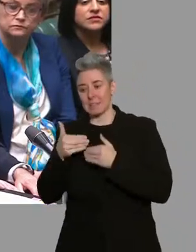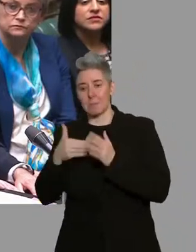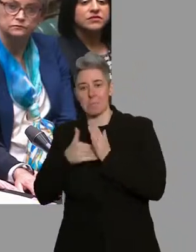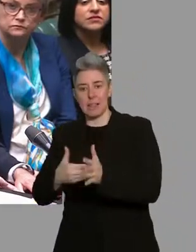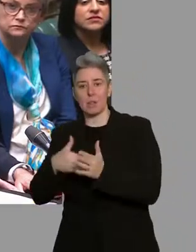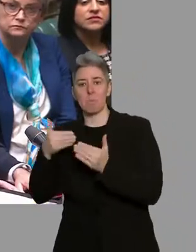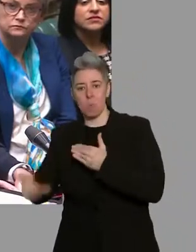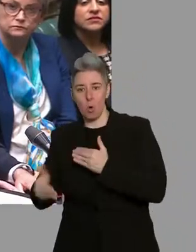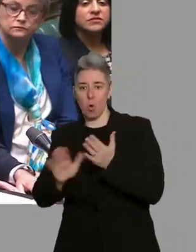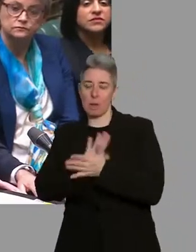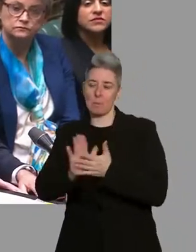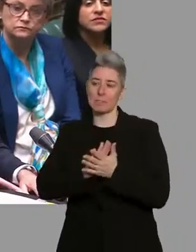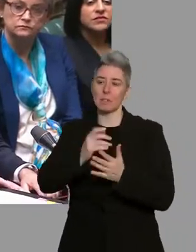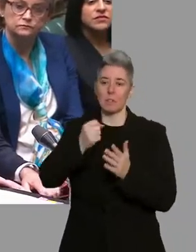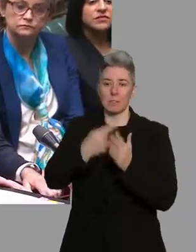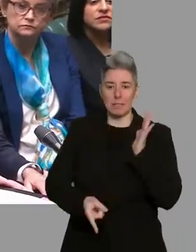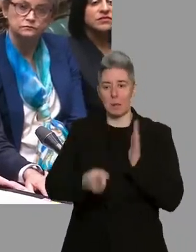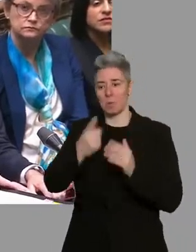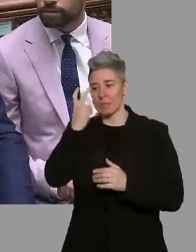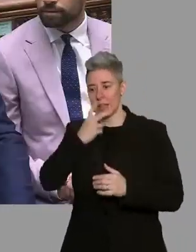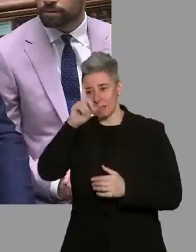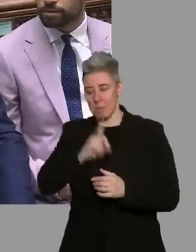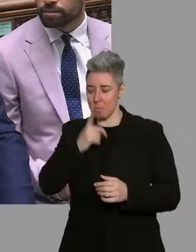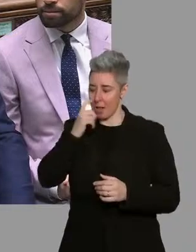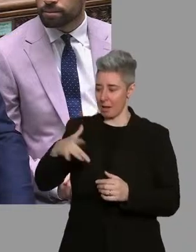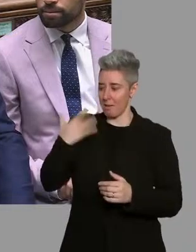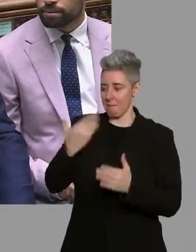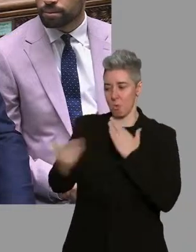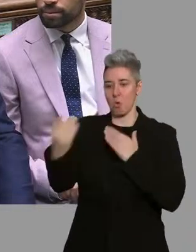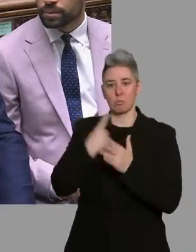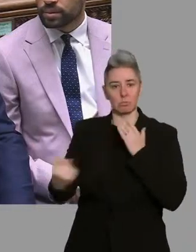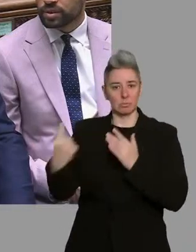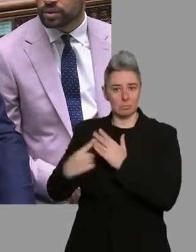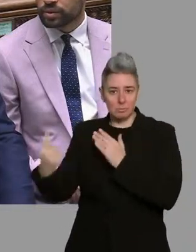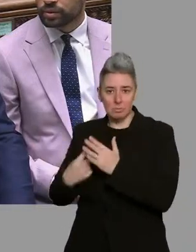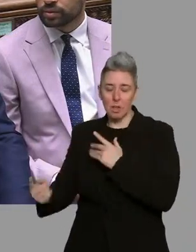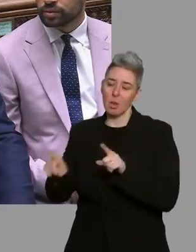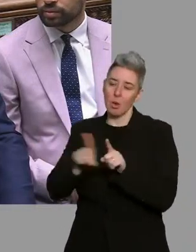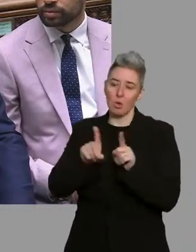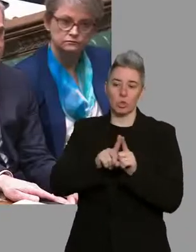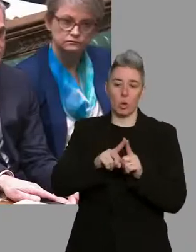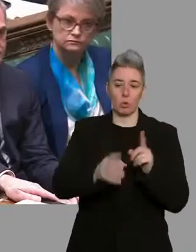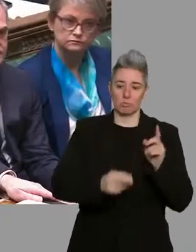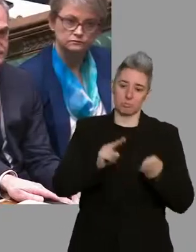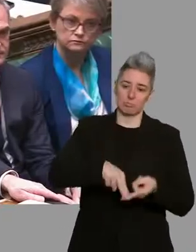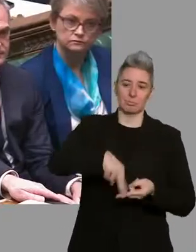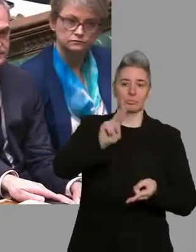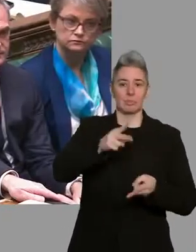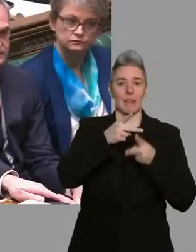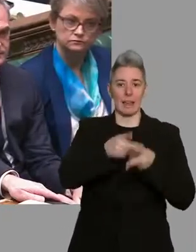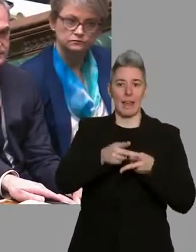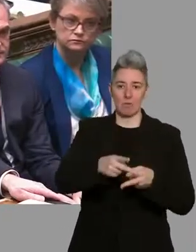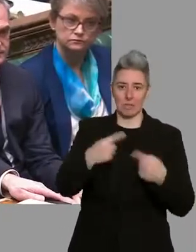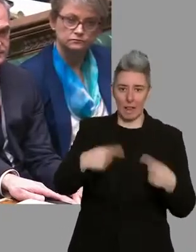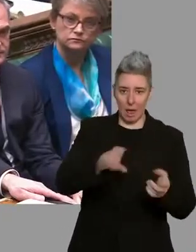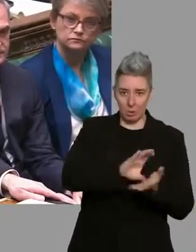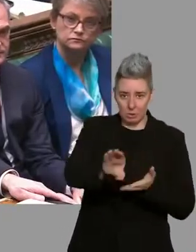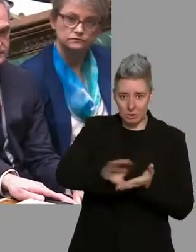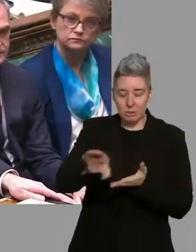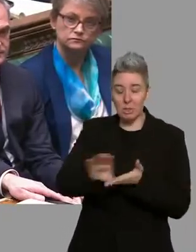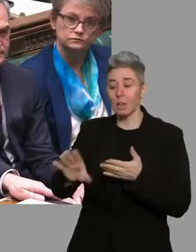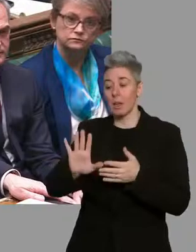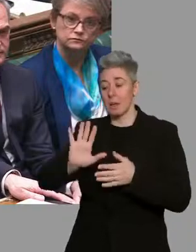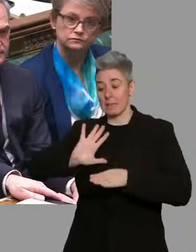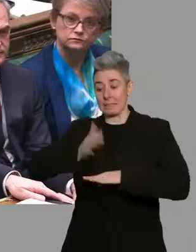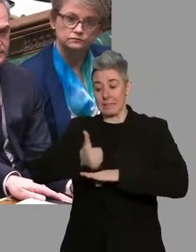lives, and of course the increased carers allowance. And the way in which we've set this up is in stages so that we can act and improve as we